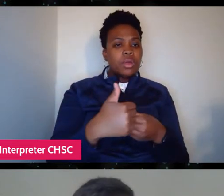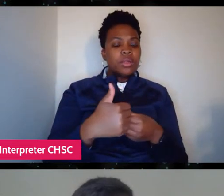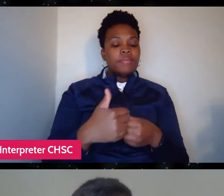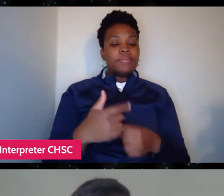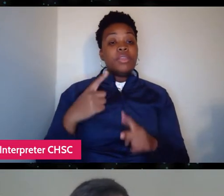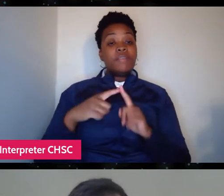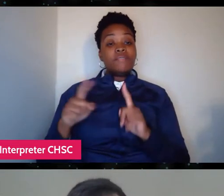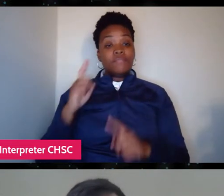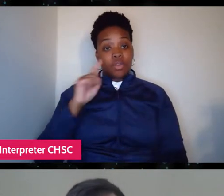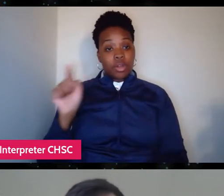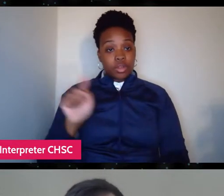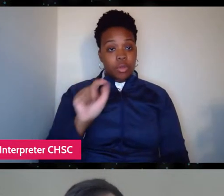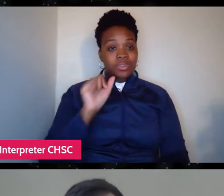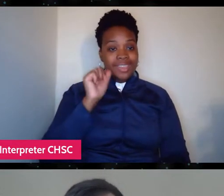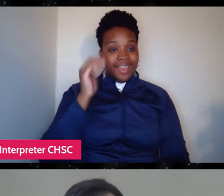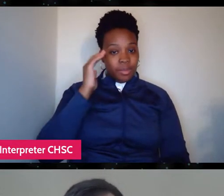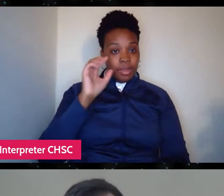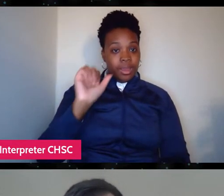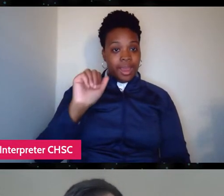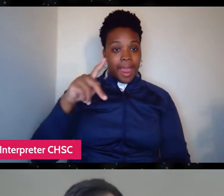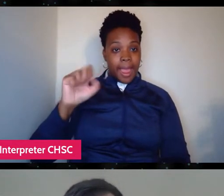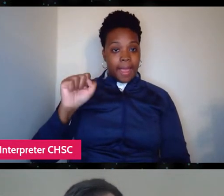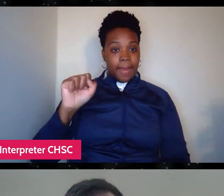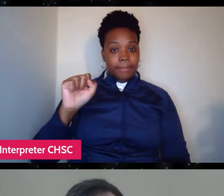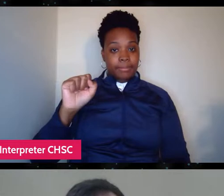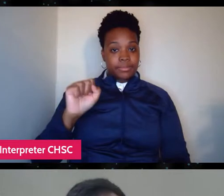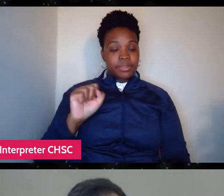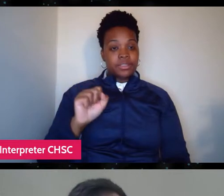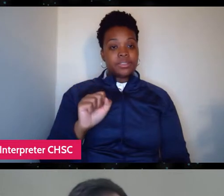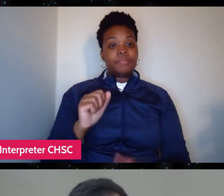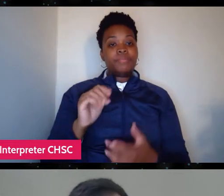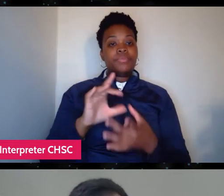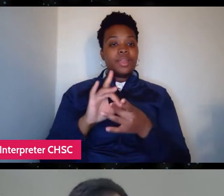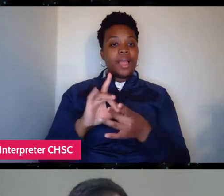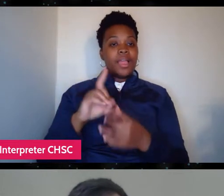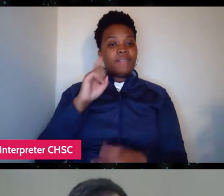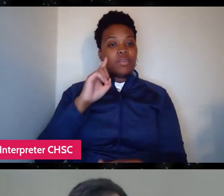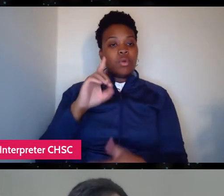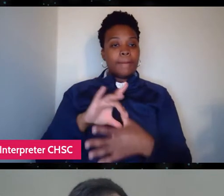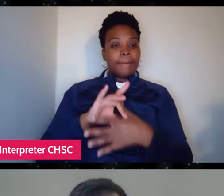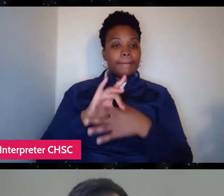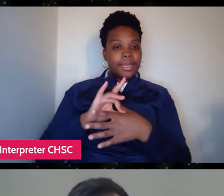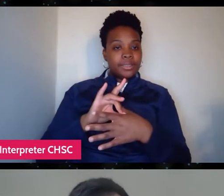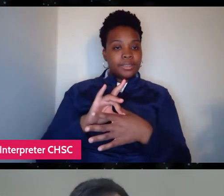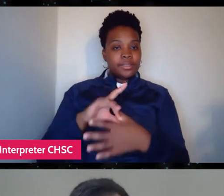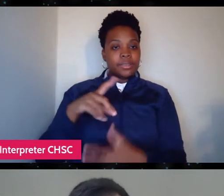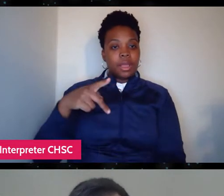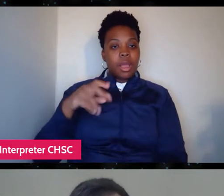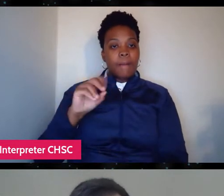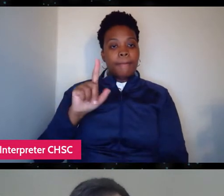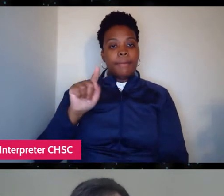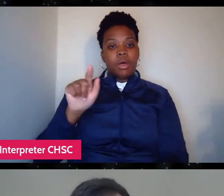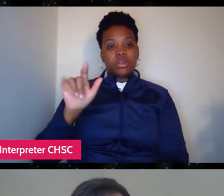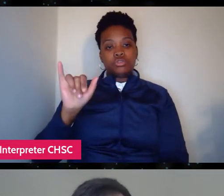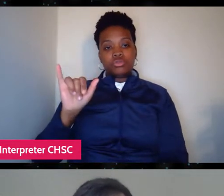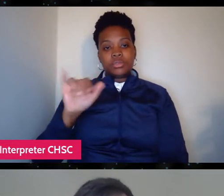familiar with AMPS Innovation, it actually means the Alliance for Meat, Poultry, and Seafood. But please, like, how did